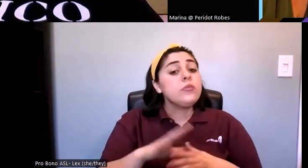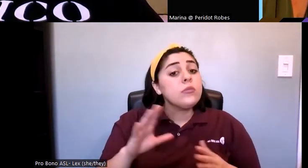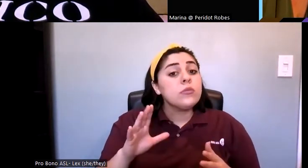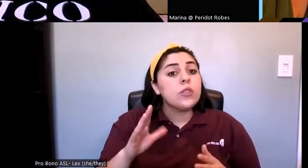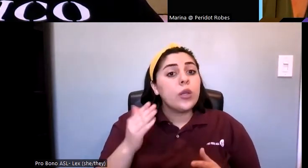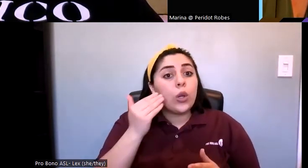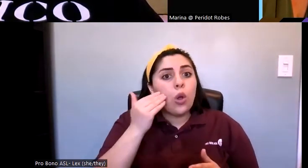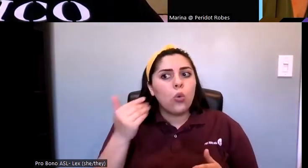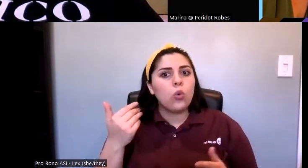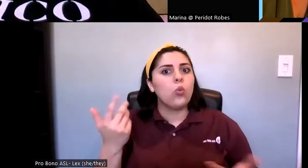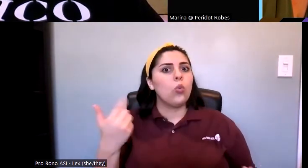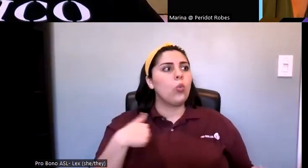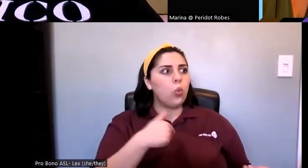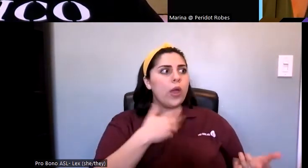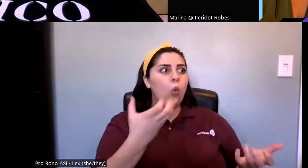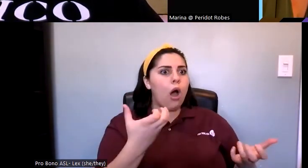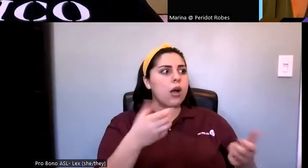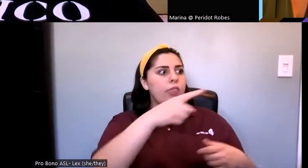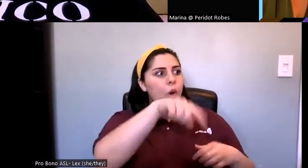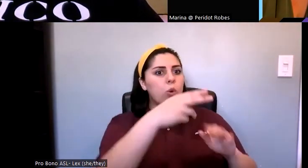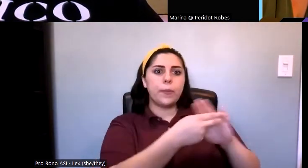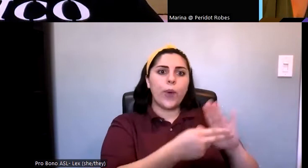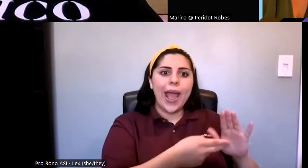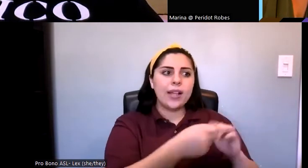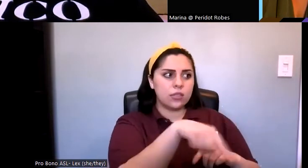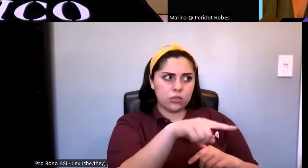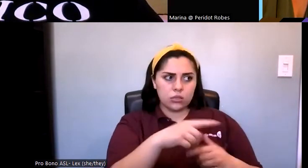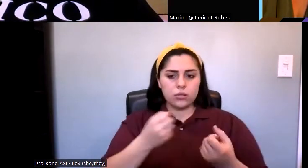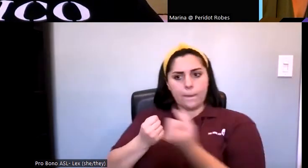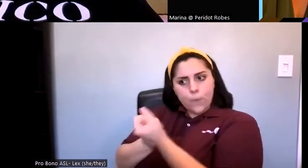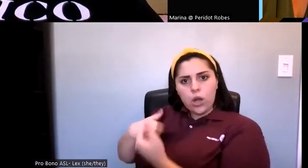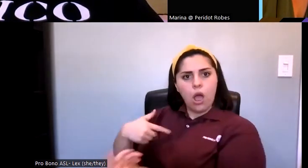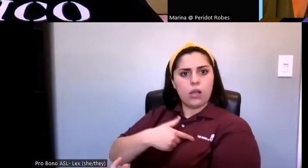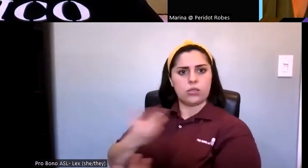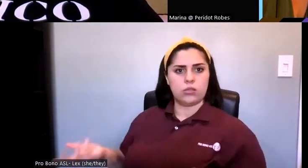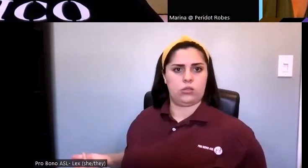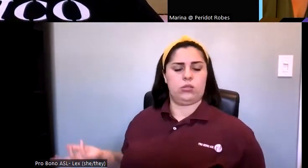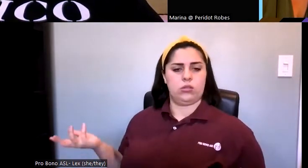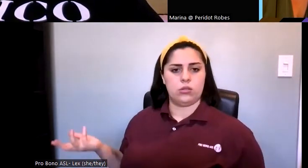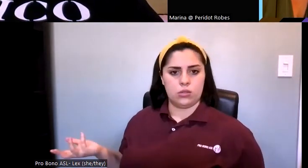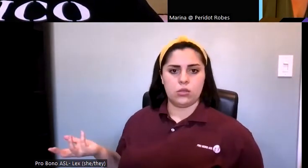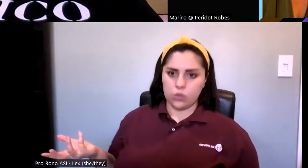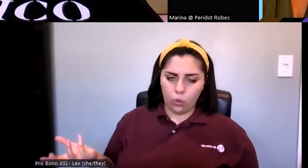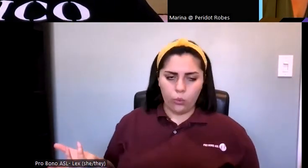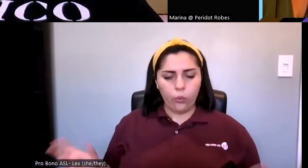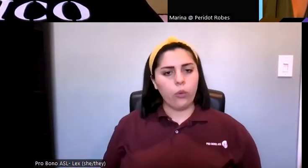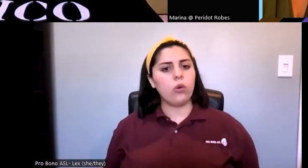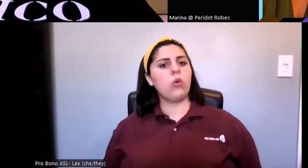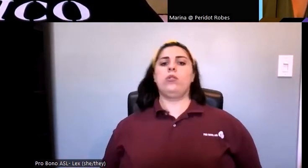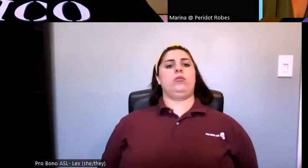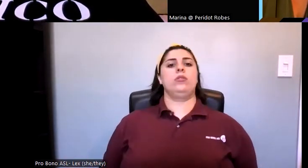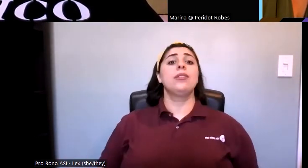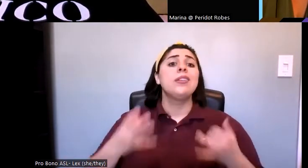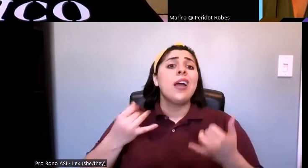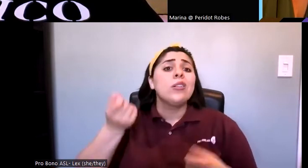to stand in solidarity with us, you know, that is something I am coming to terms with right now, because I have been accepting